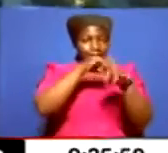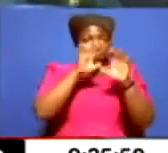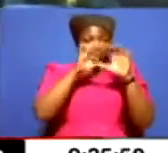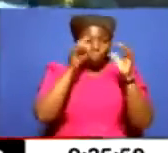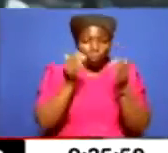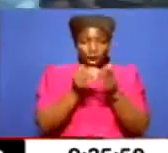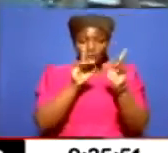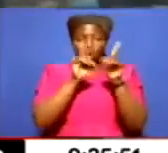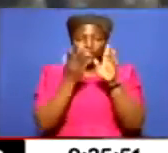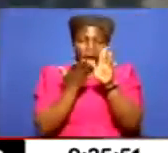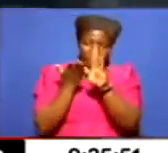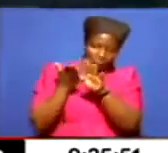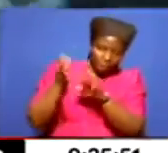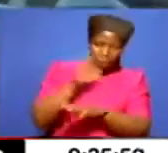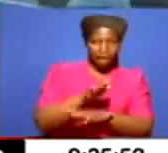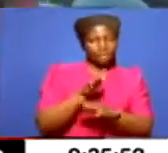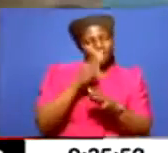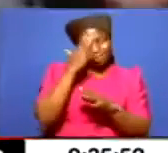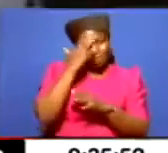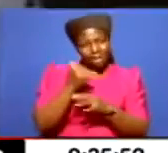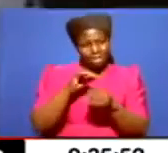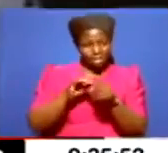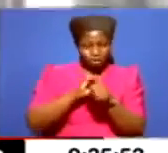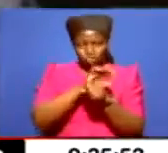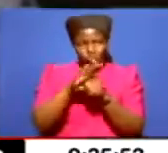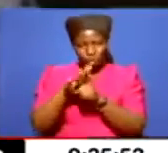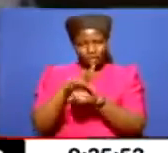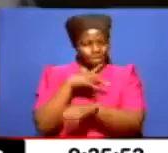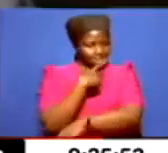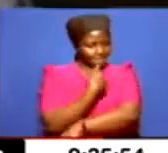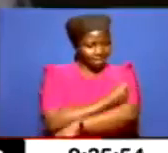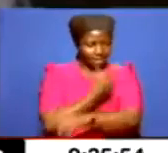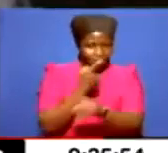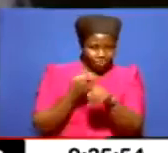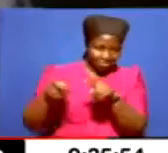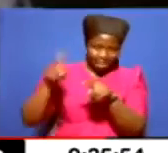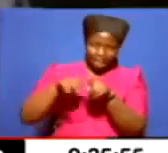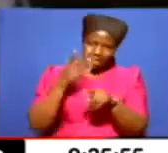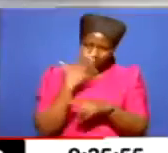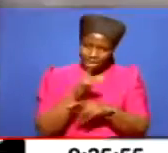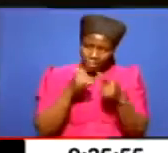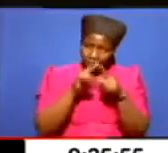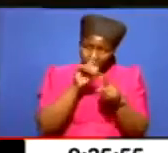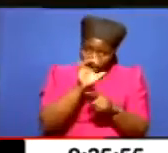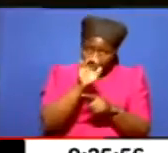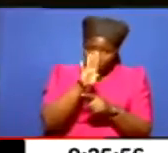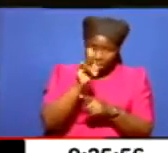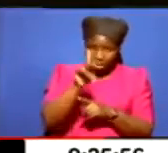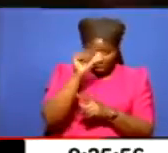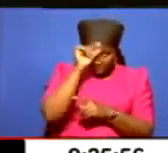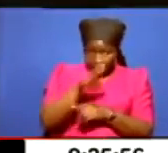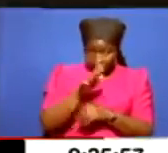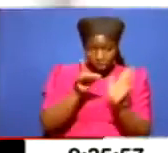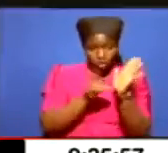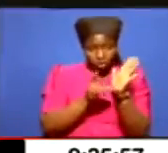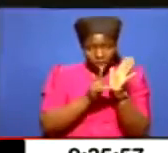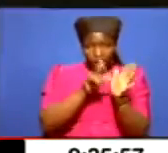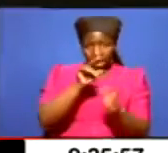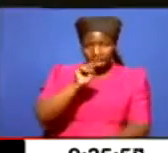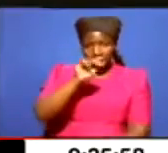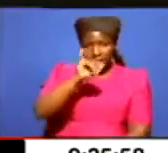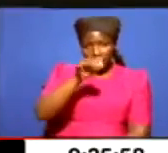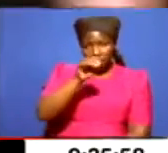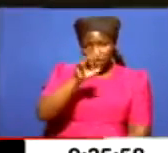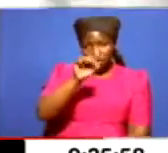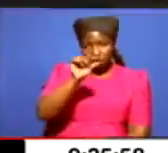backed by increased COVID-19 vaccination. However, CBK Governor Dr. Patrick Njoroge says